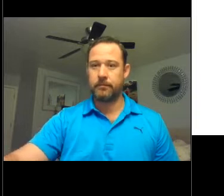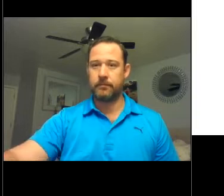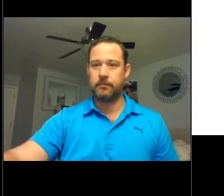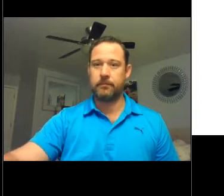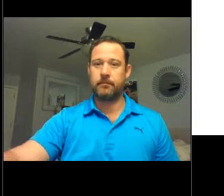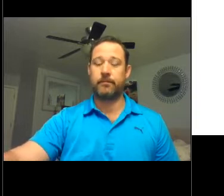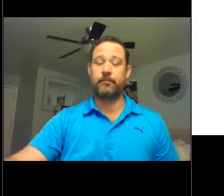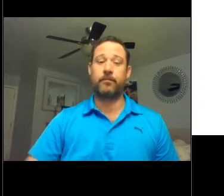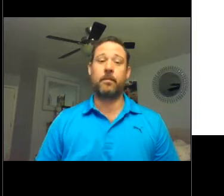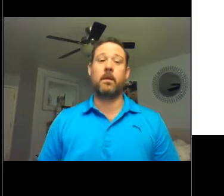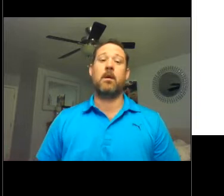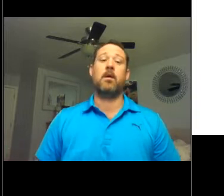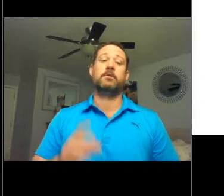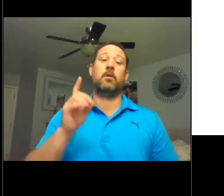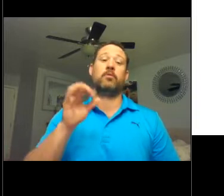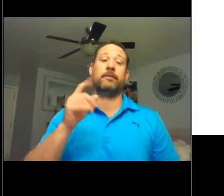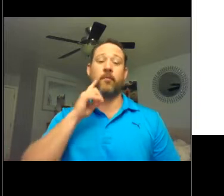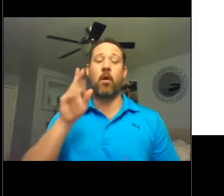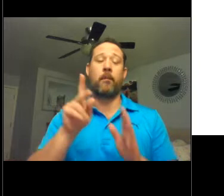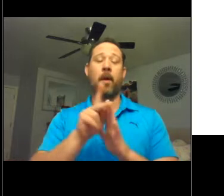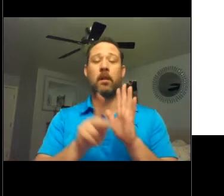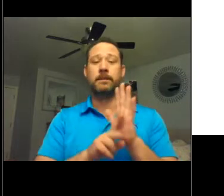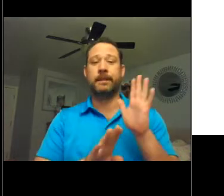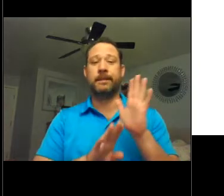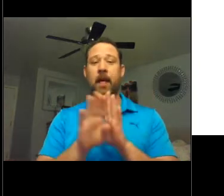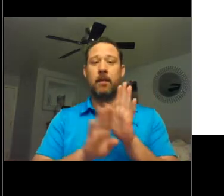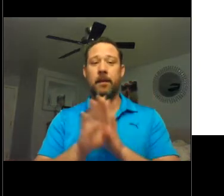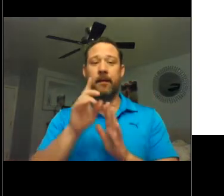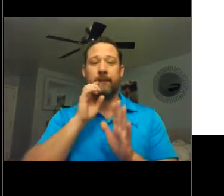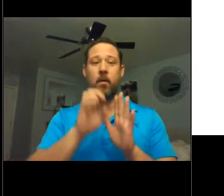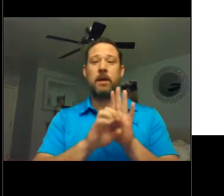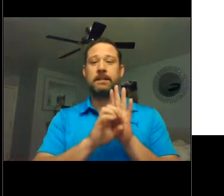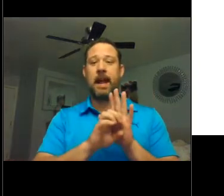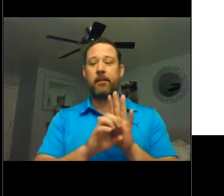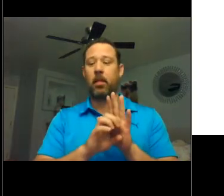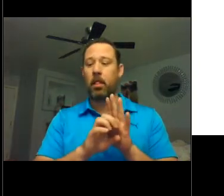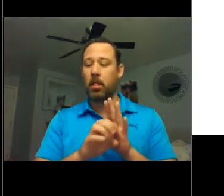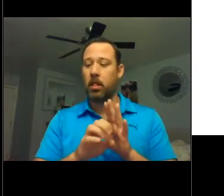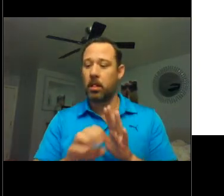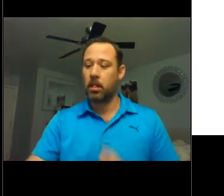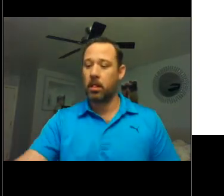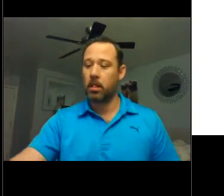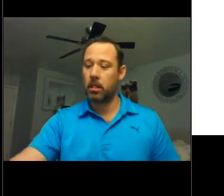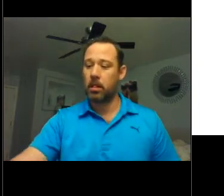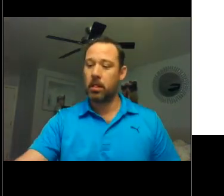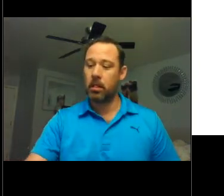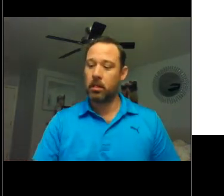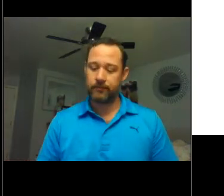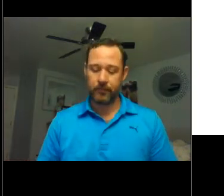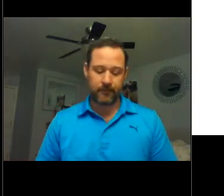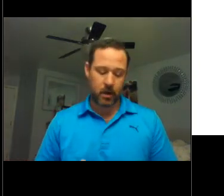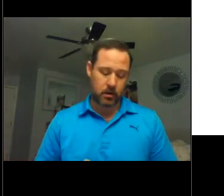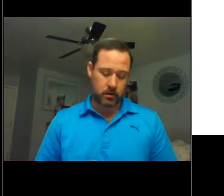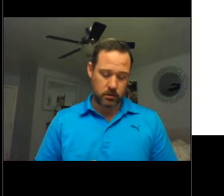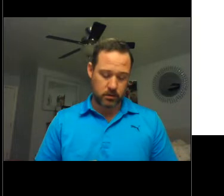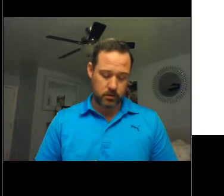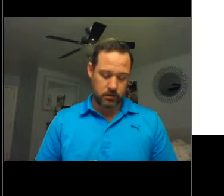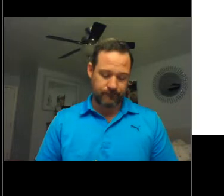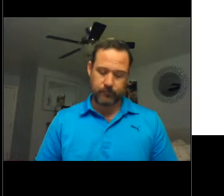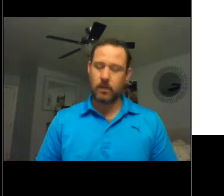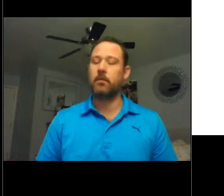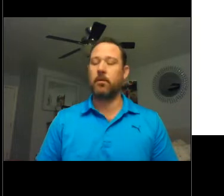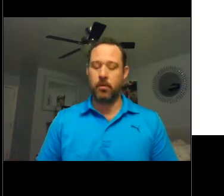policy development. So for example, topical areas like the Commission's Regional Transportation Plan guidelines or